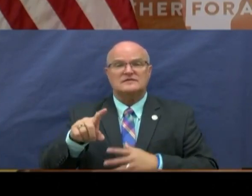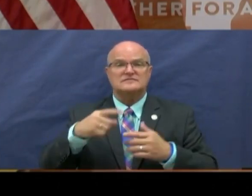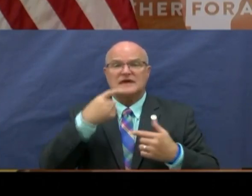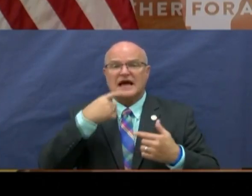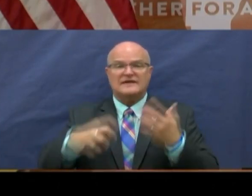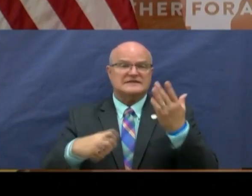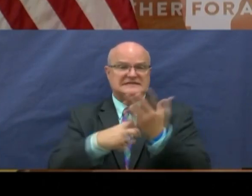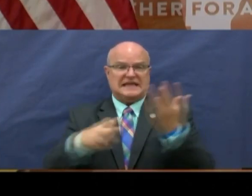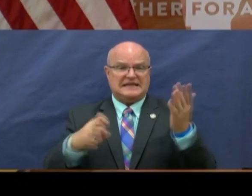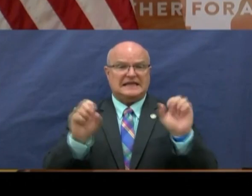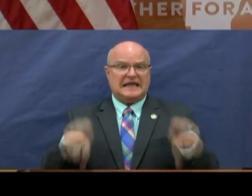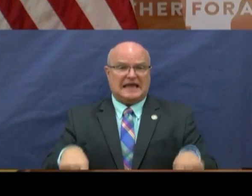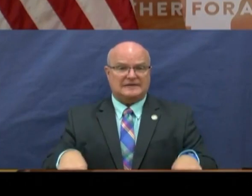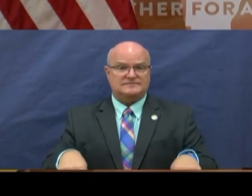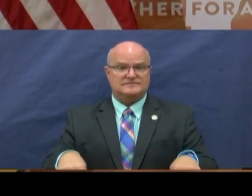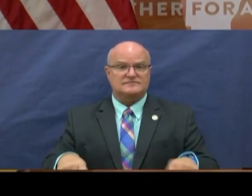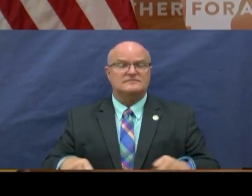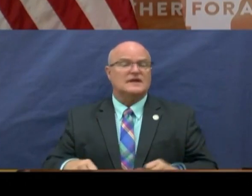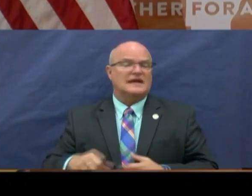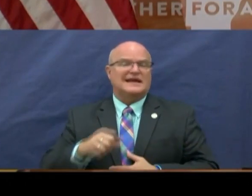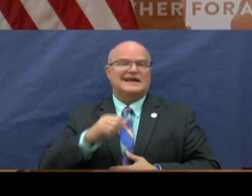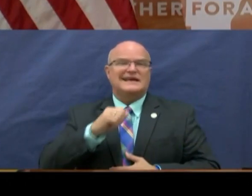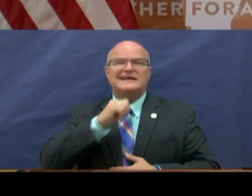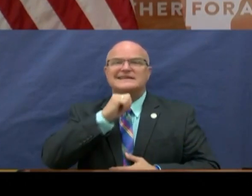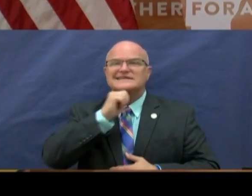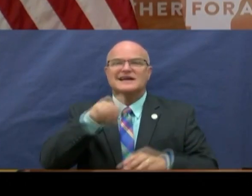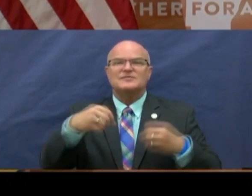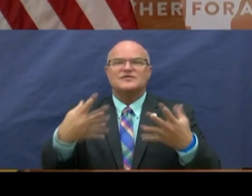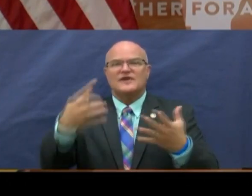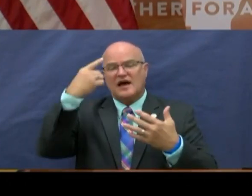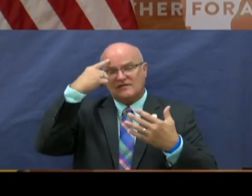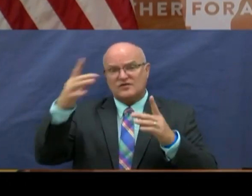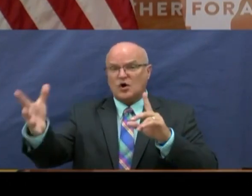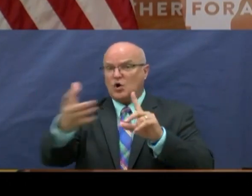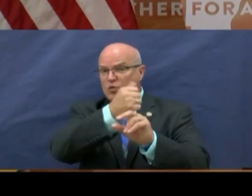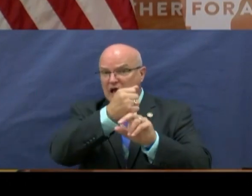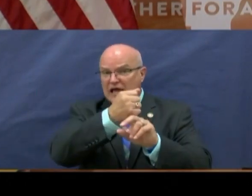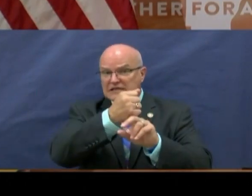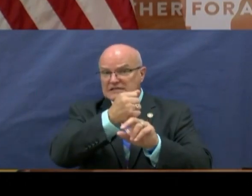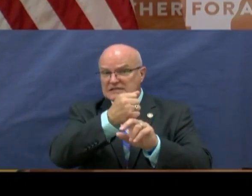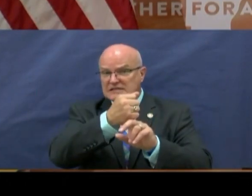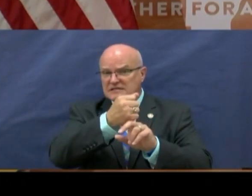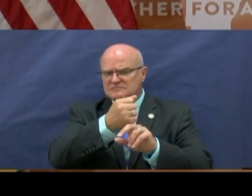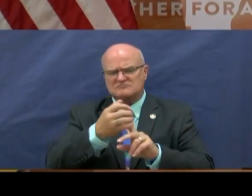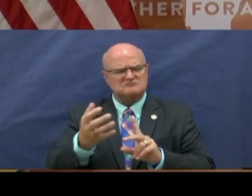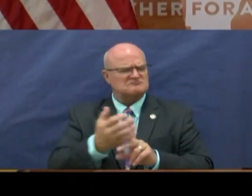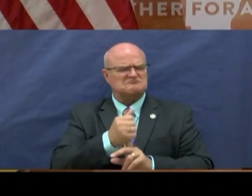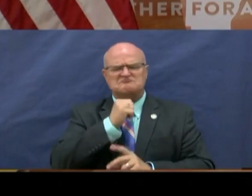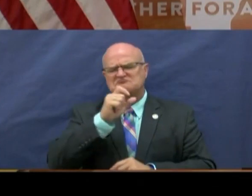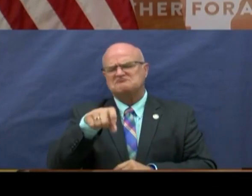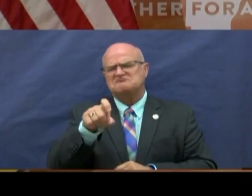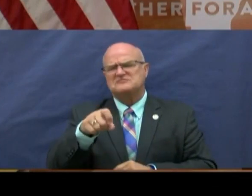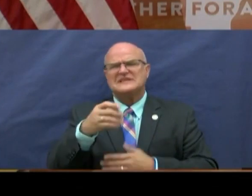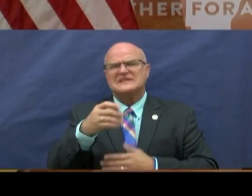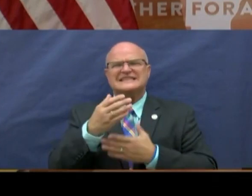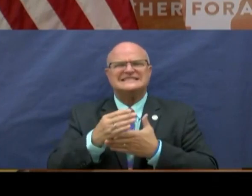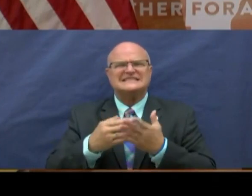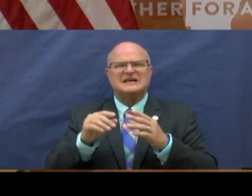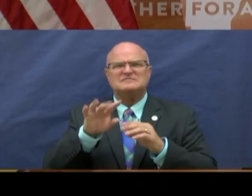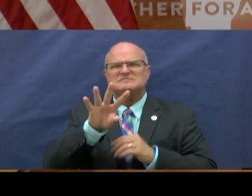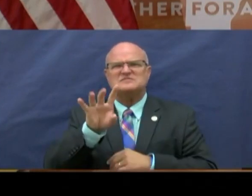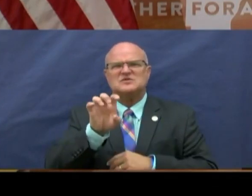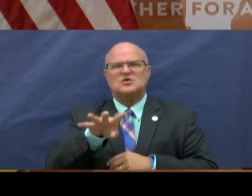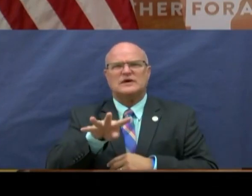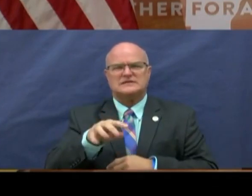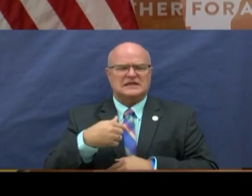a citation. It does not provide for arrest, but arrests are not necessary. And there's some questions there. And